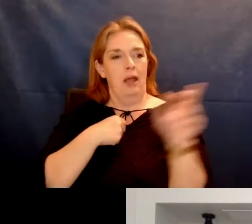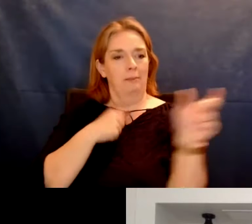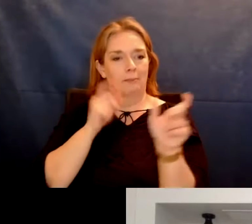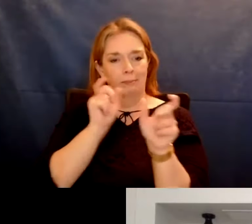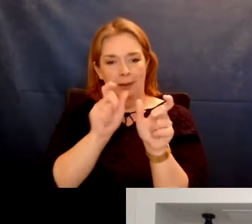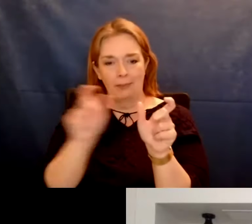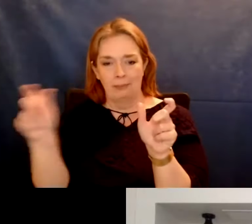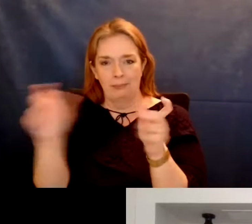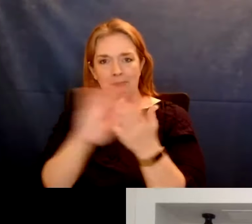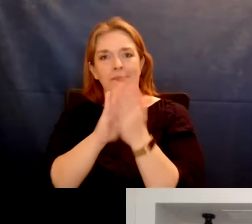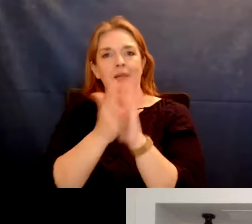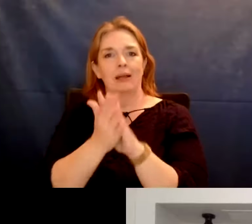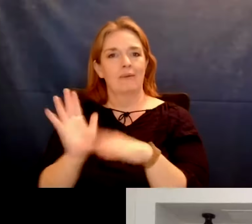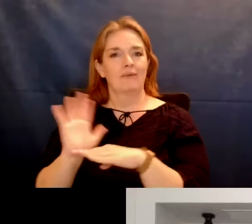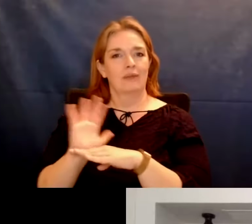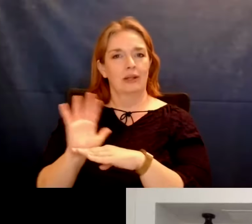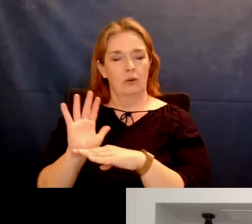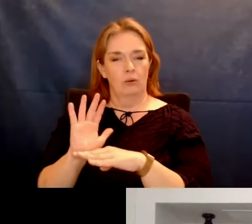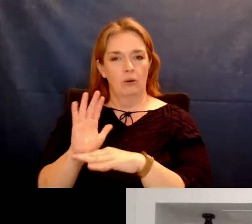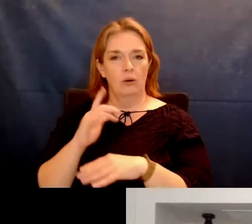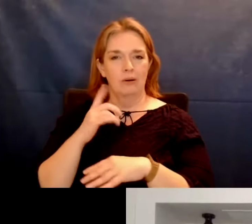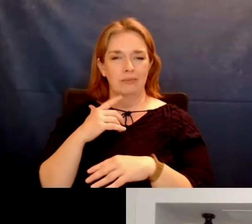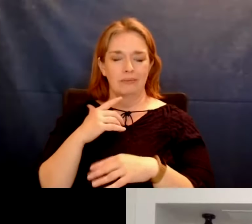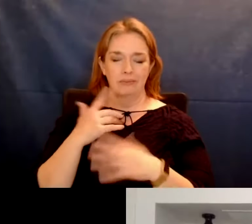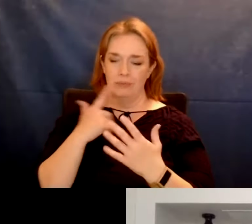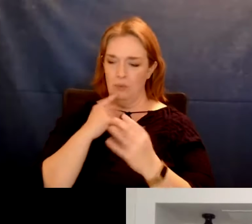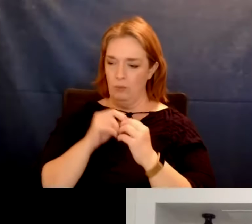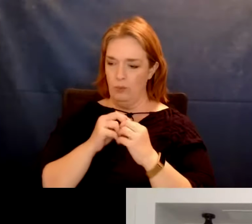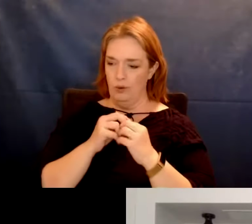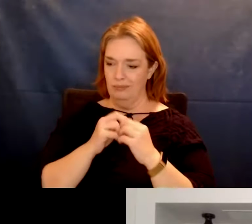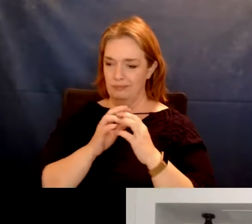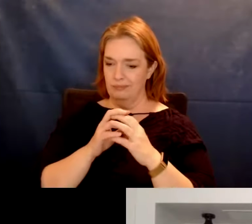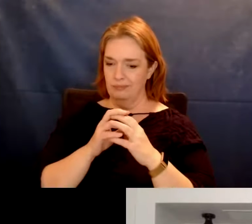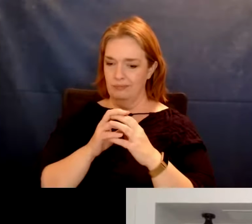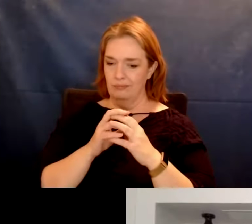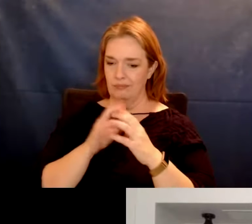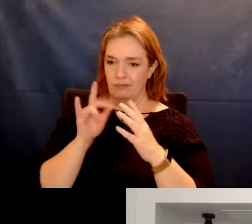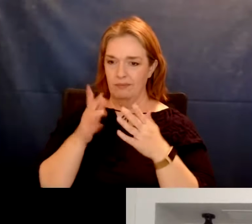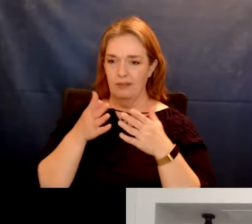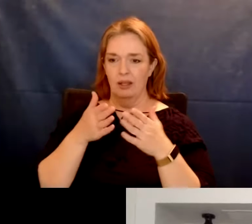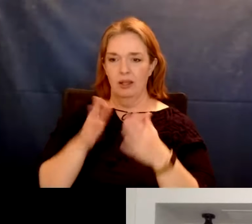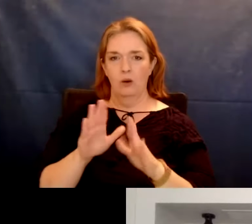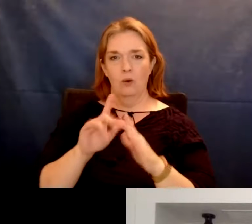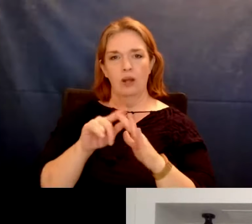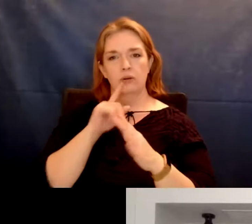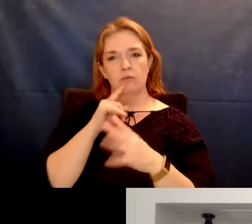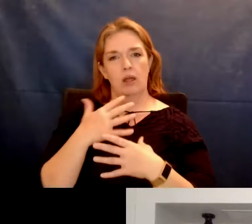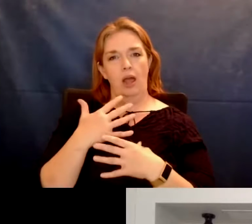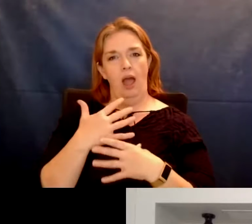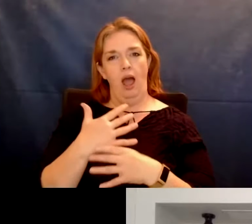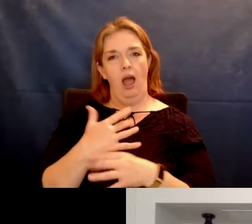But I think in a way to sort of encapsulate or